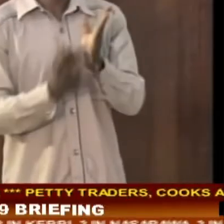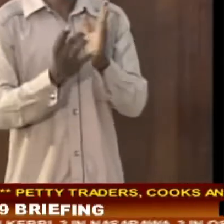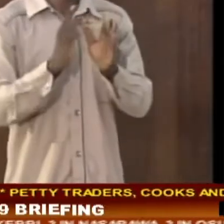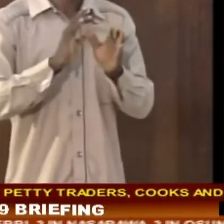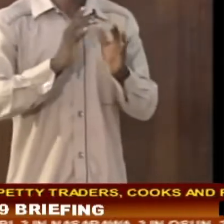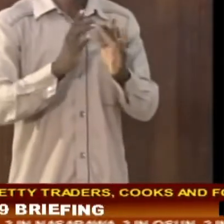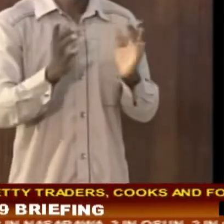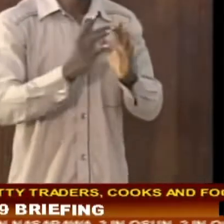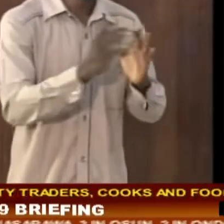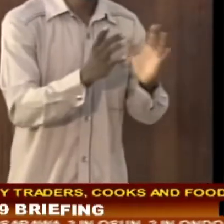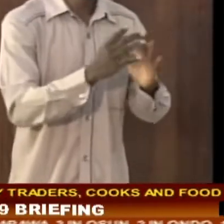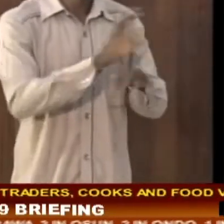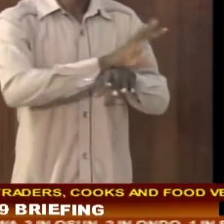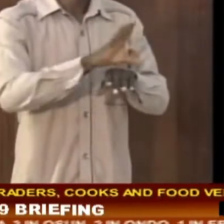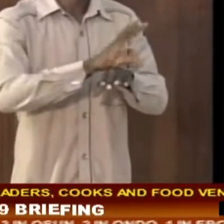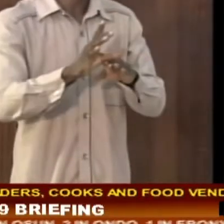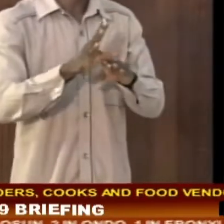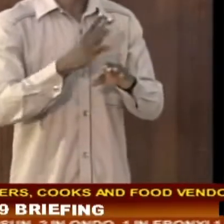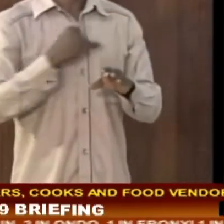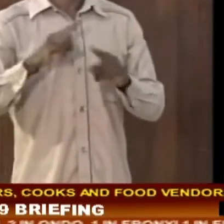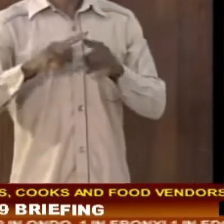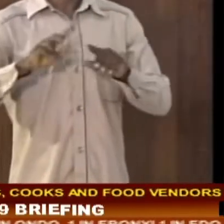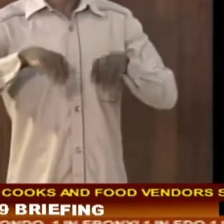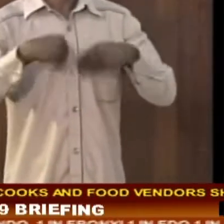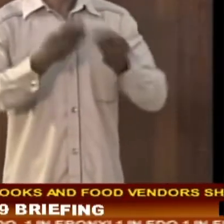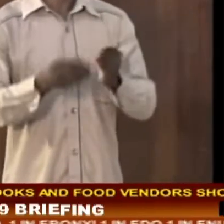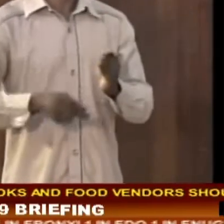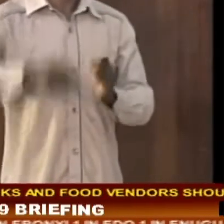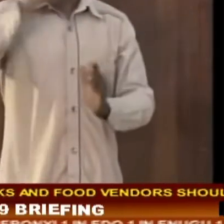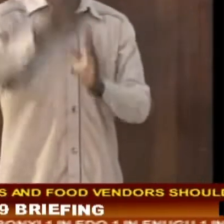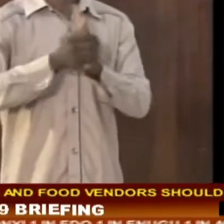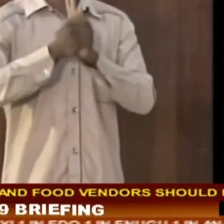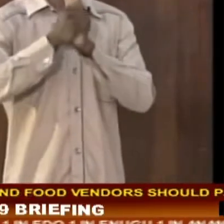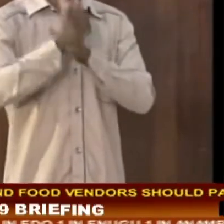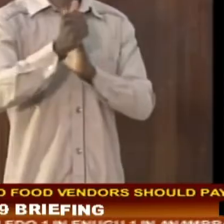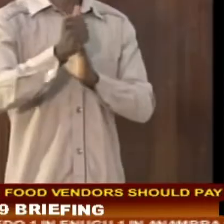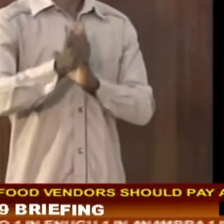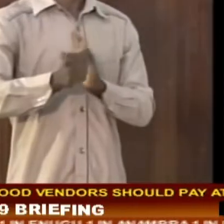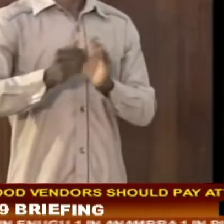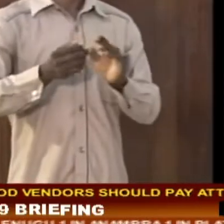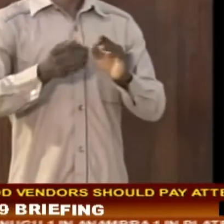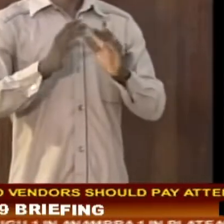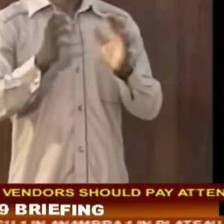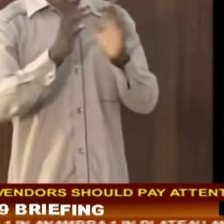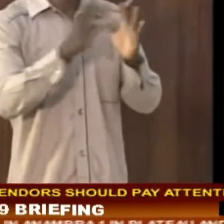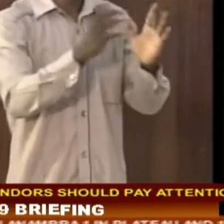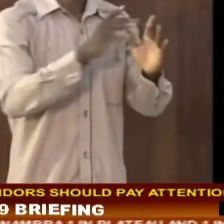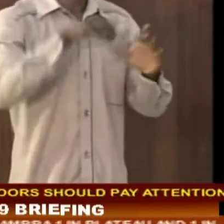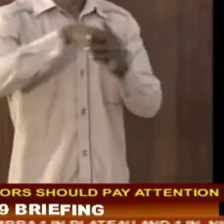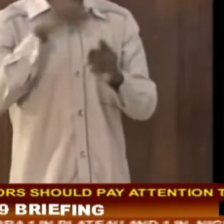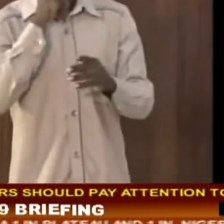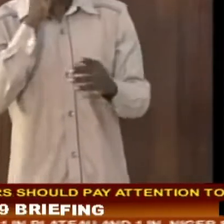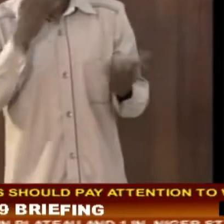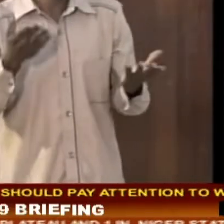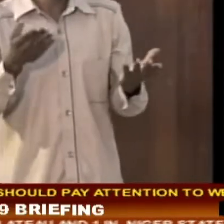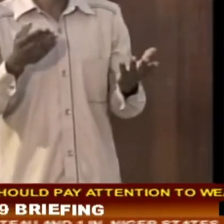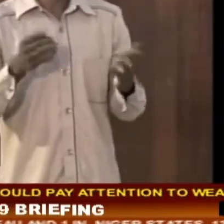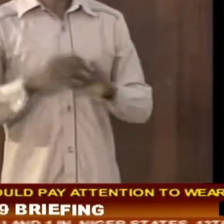to provide highspeed internet access especially Across the Nation and in the